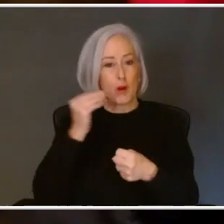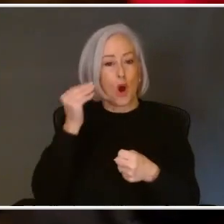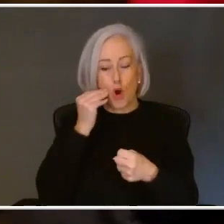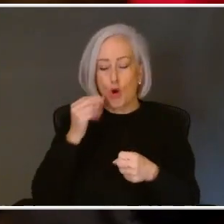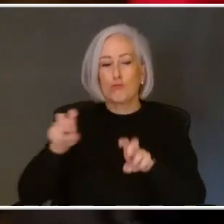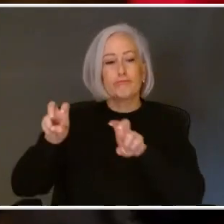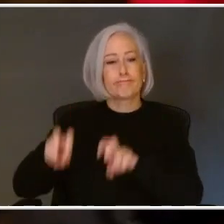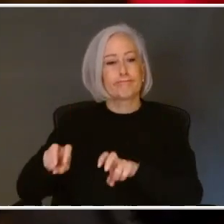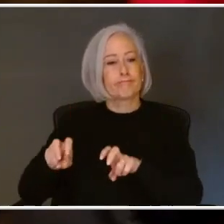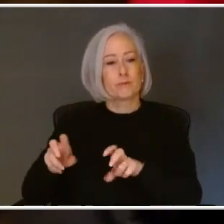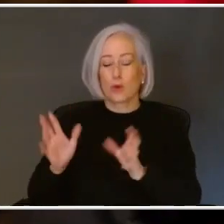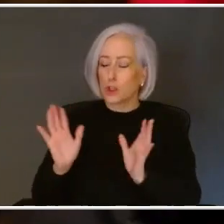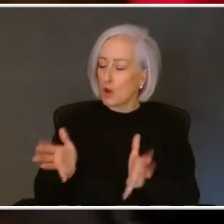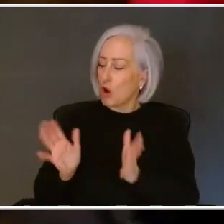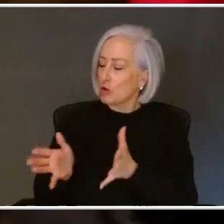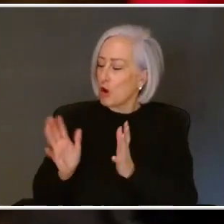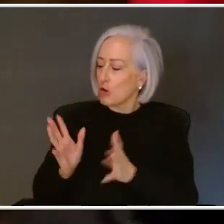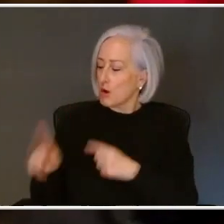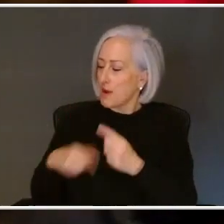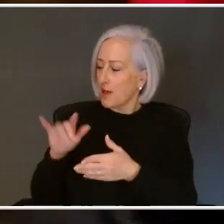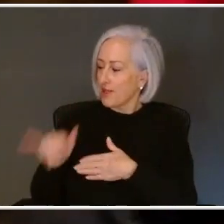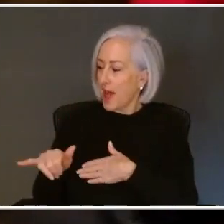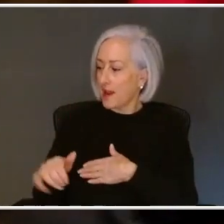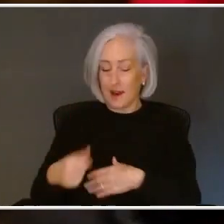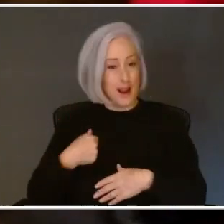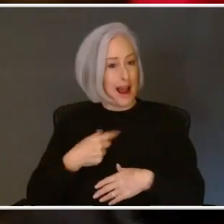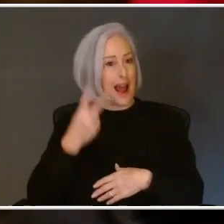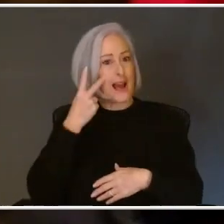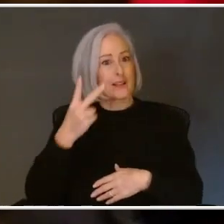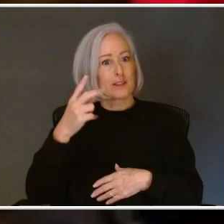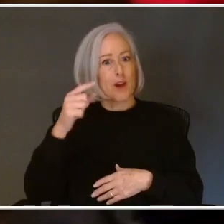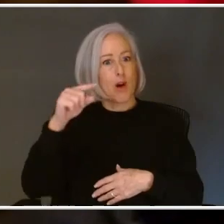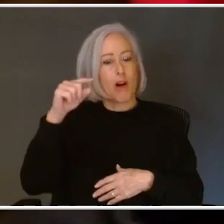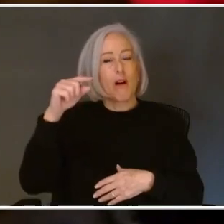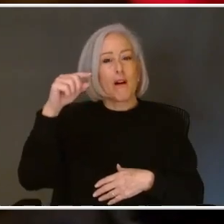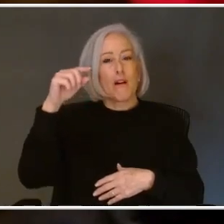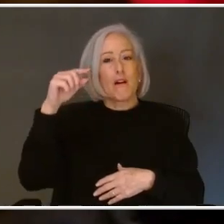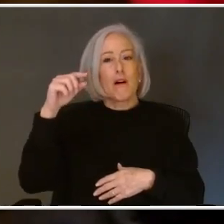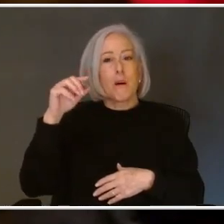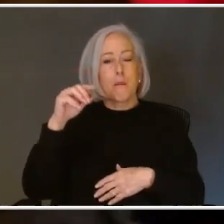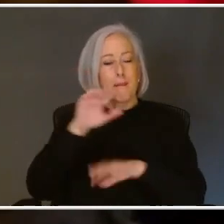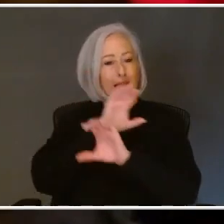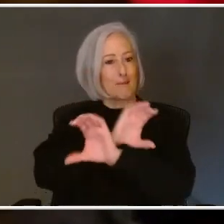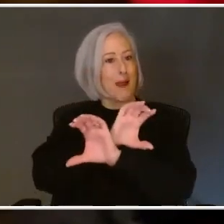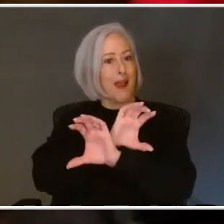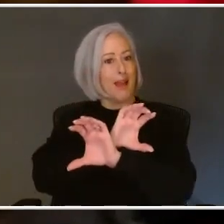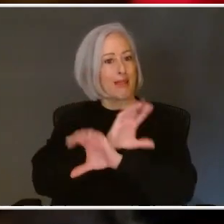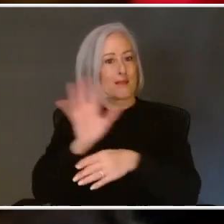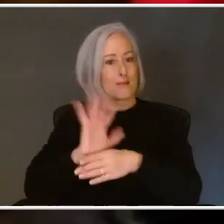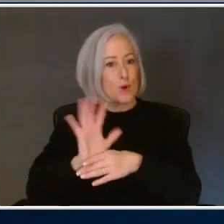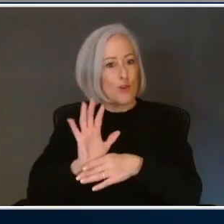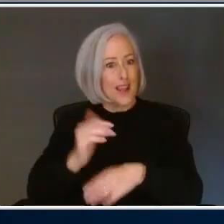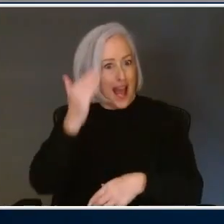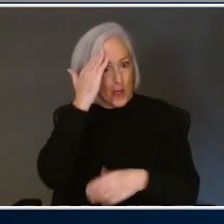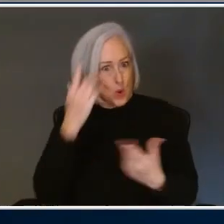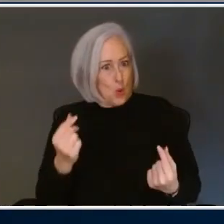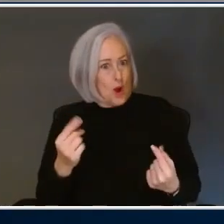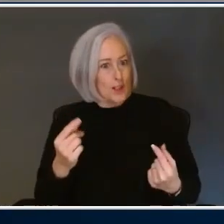And so, yeah, when he says, well, I saw Black Panther, I knew exactly what to do. I was like, oh, no. But